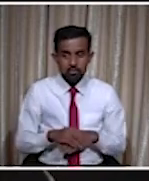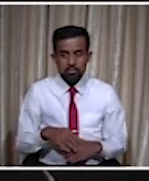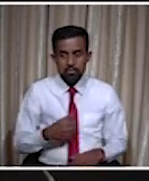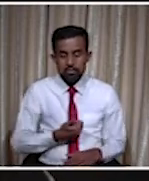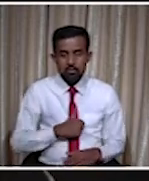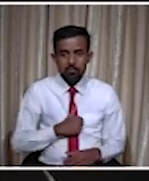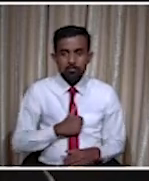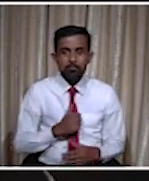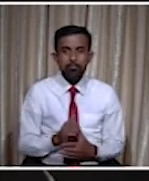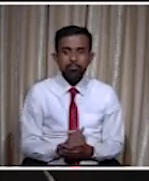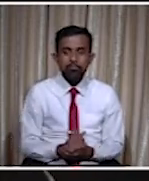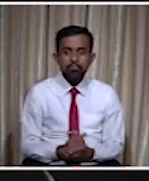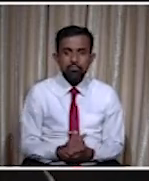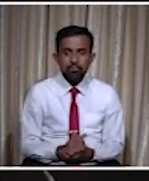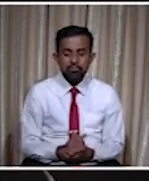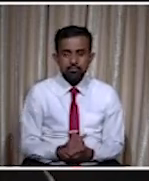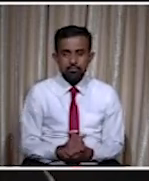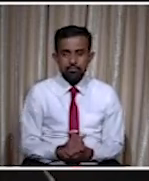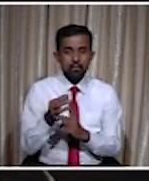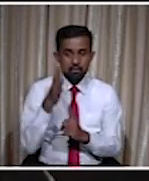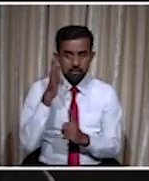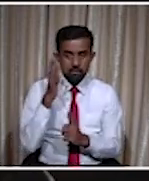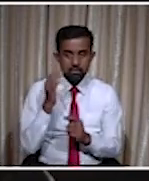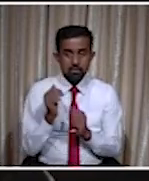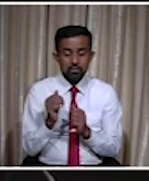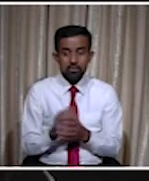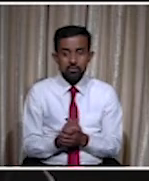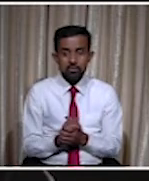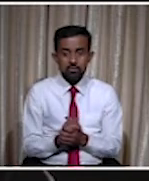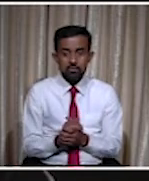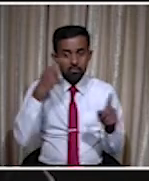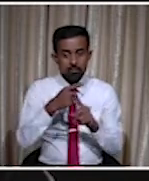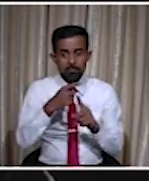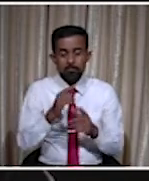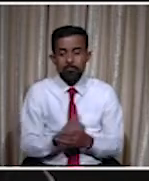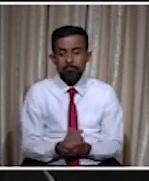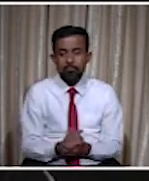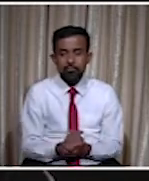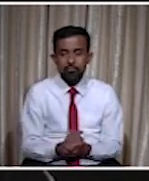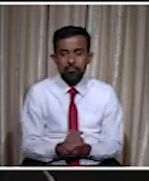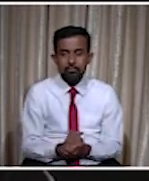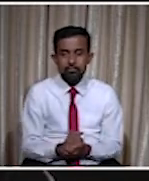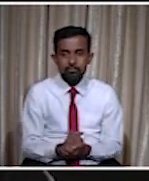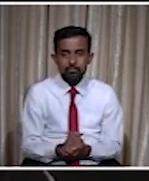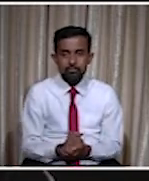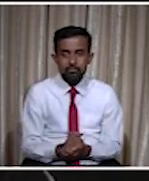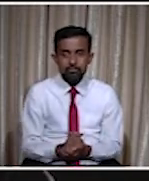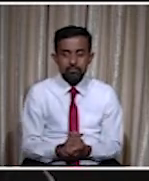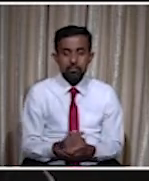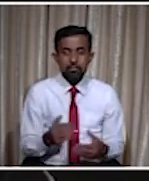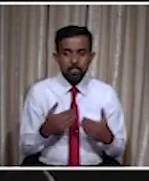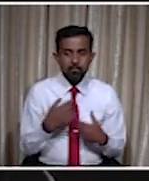be the President of this country. Though we did not support him, we did see in his speech